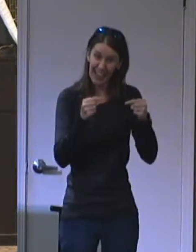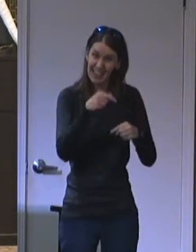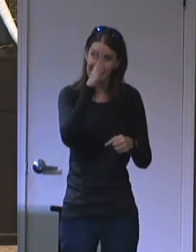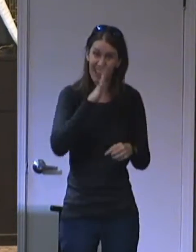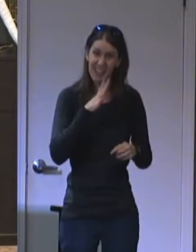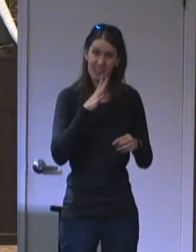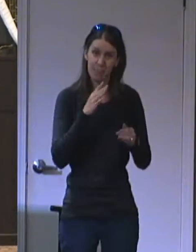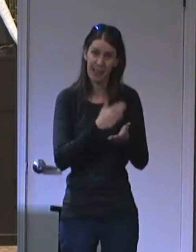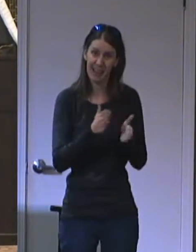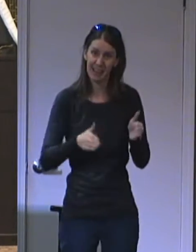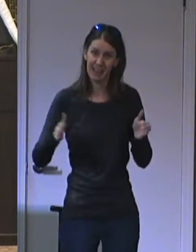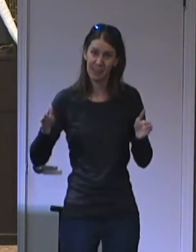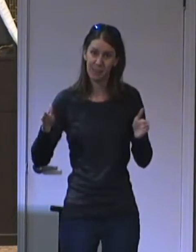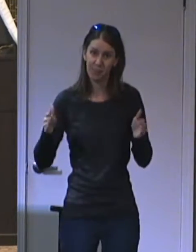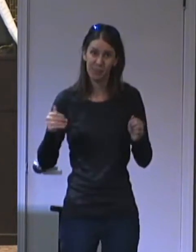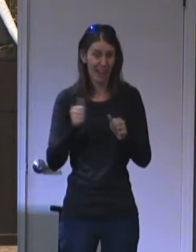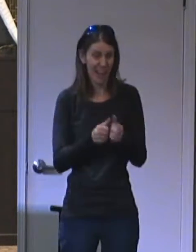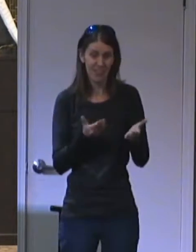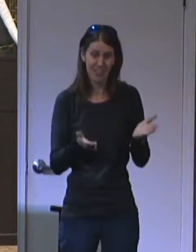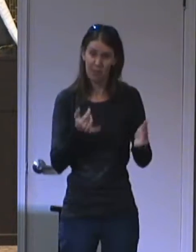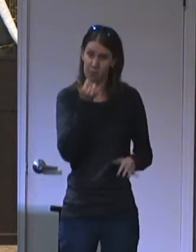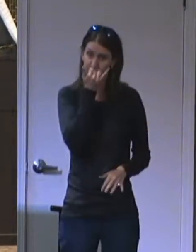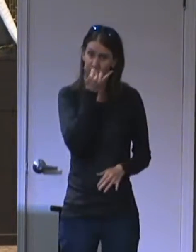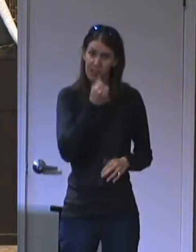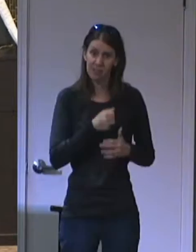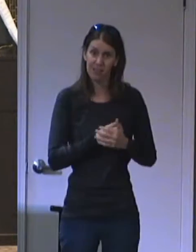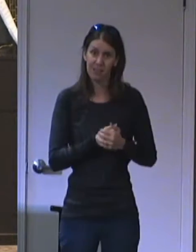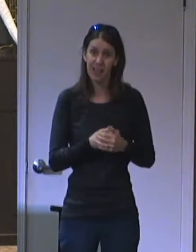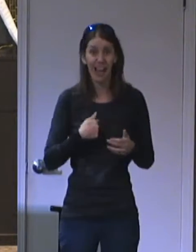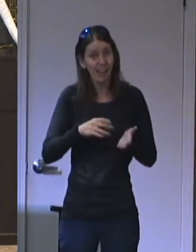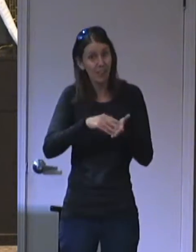plan. Everything you're doing is wrong.